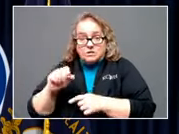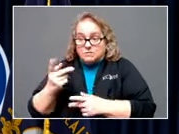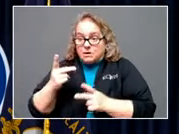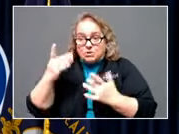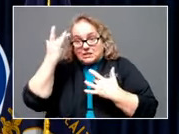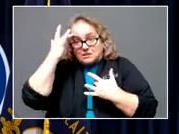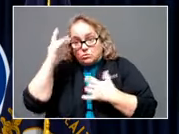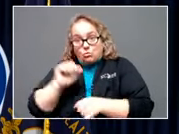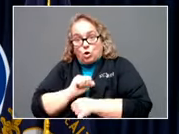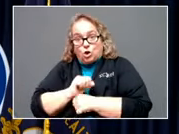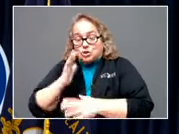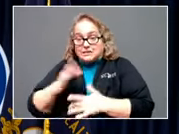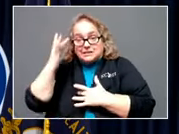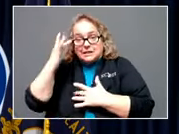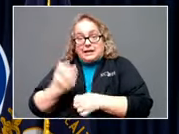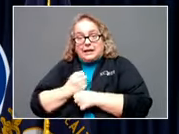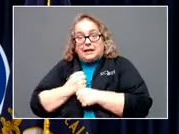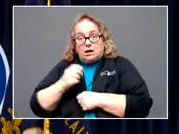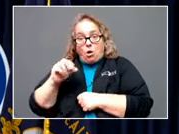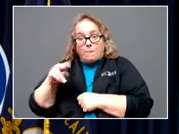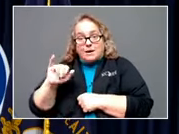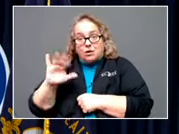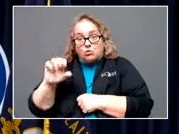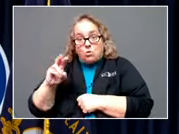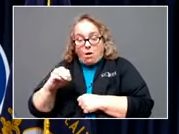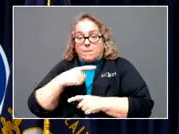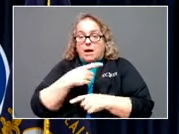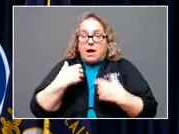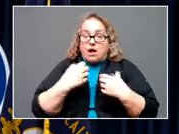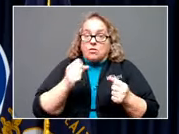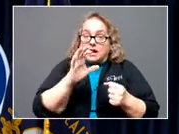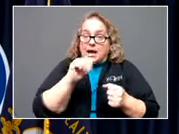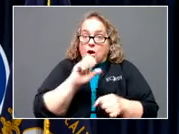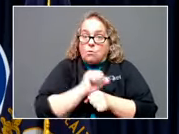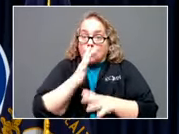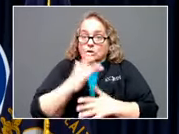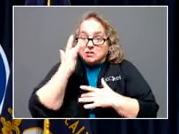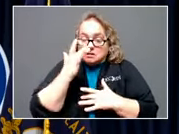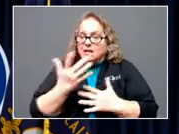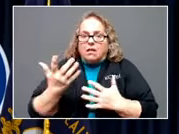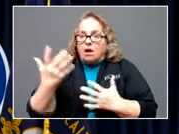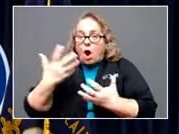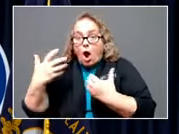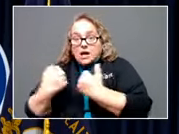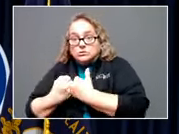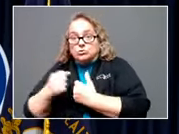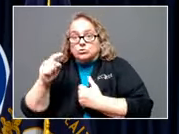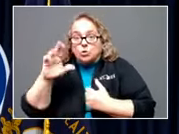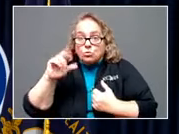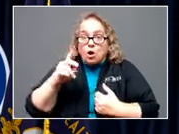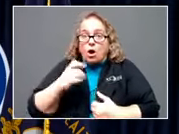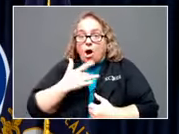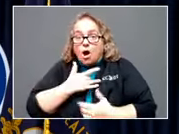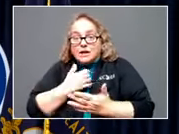Omicron, then we risk having preventable deaths for things like car accidents and strokes and heart attacks, where we would